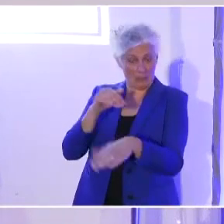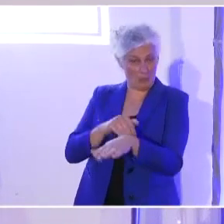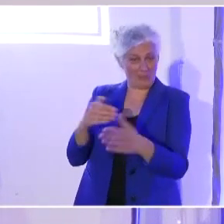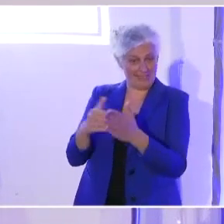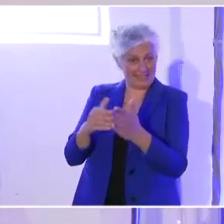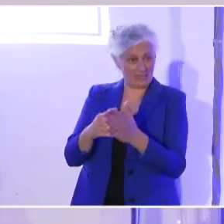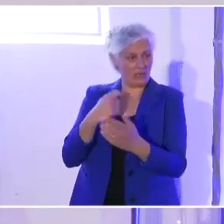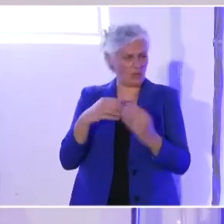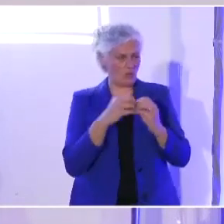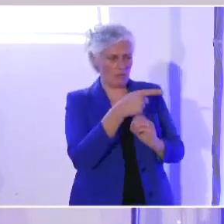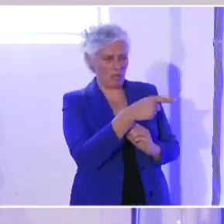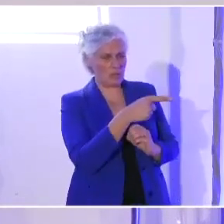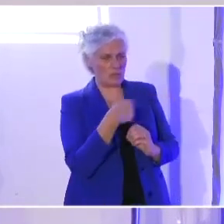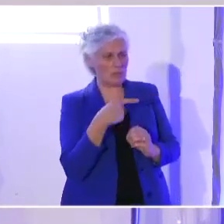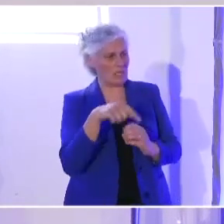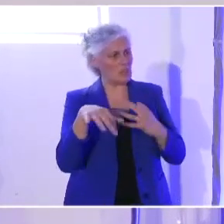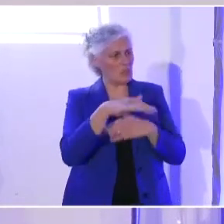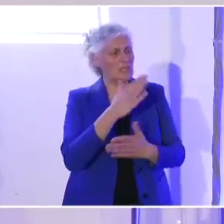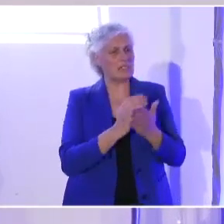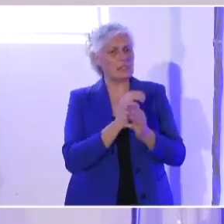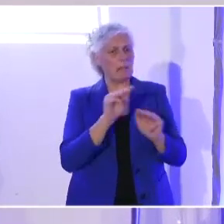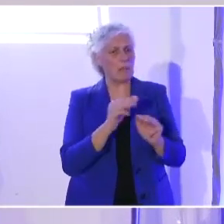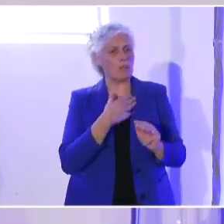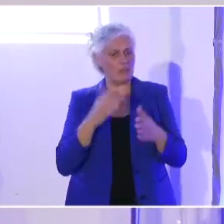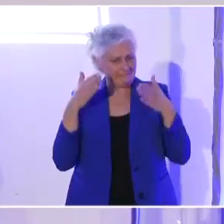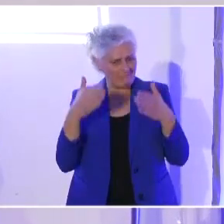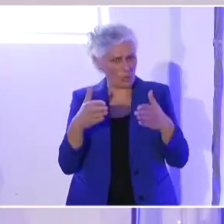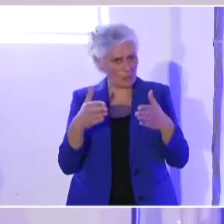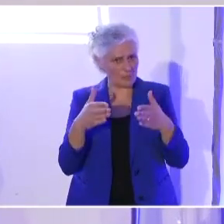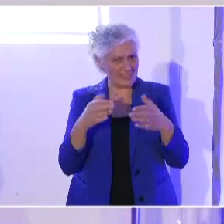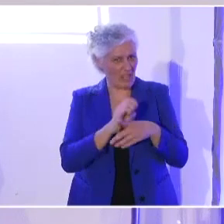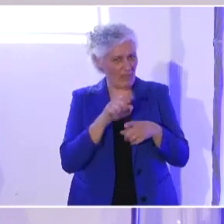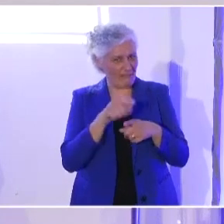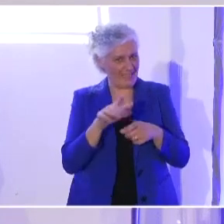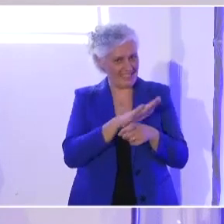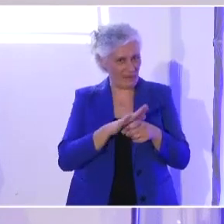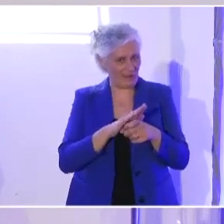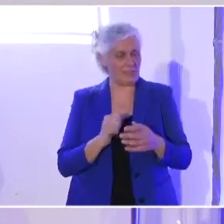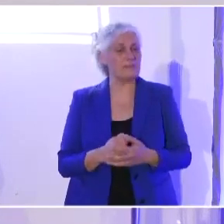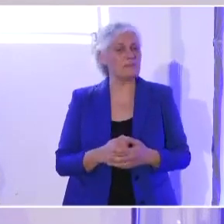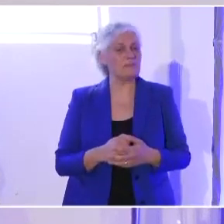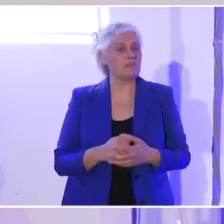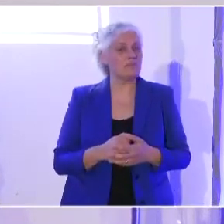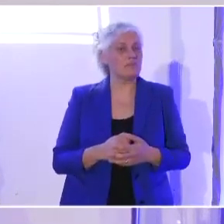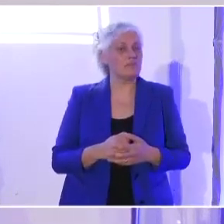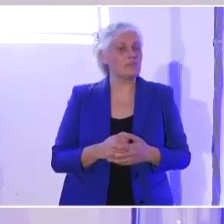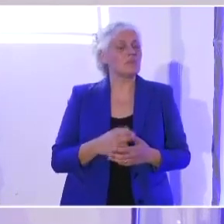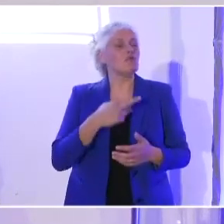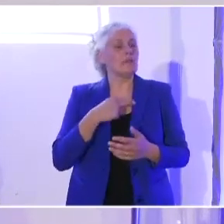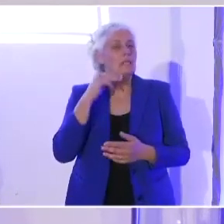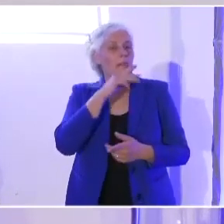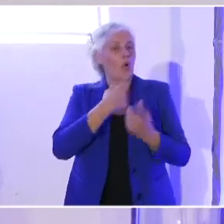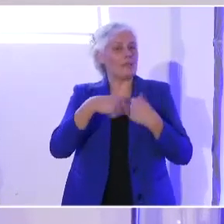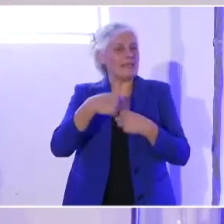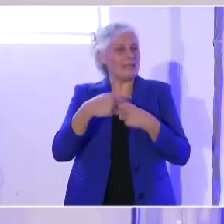as you pointed out, Julie, maybe that's an area where people are not focusing enough. So it's really important,